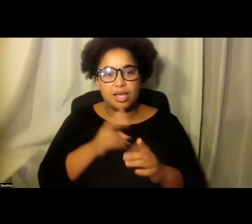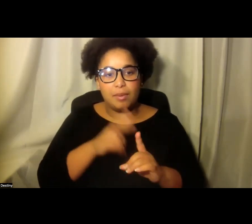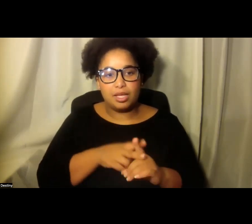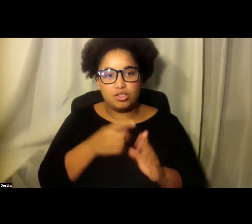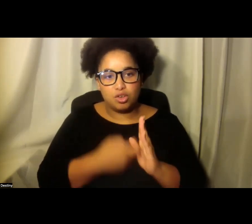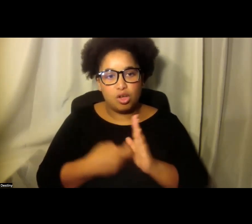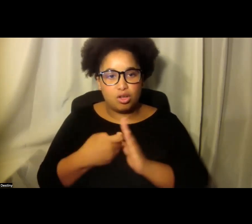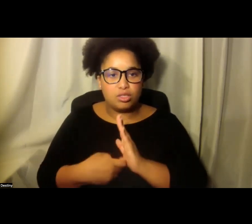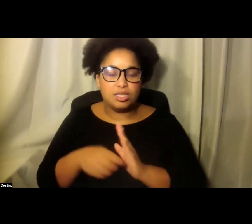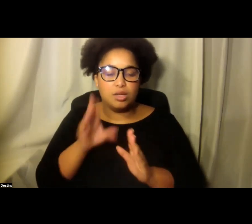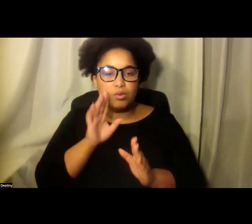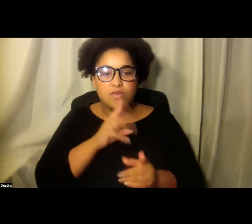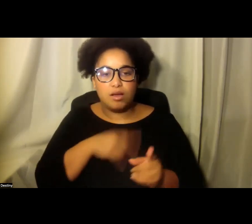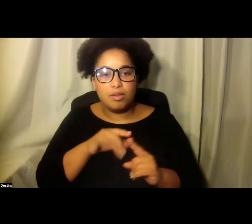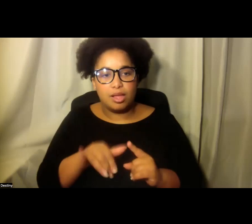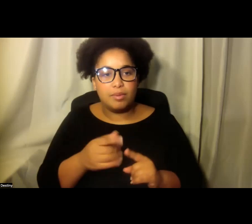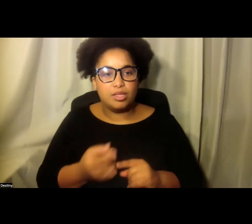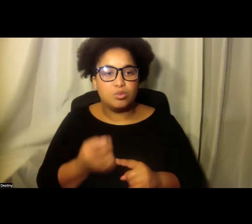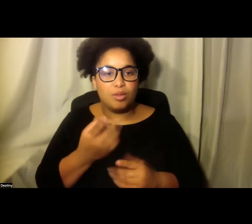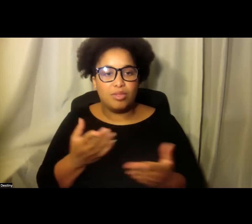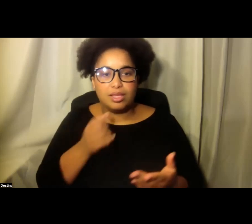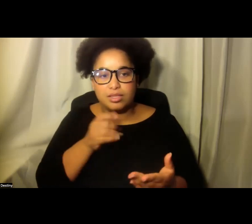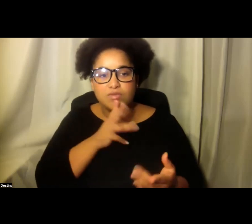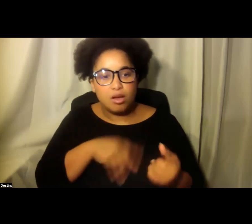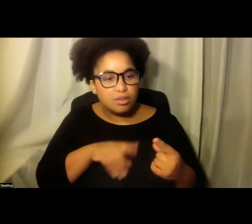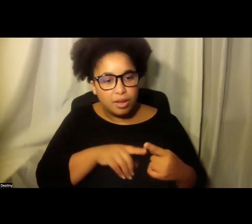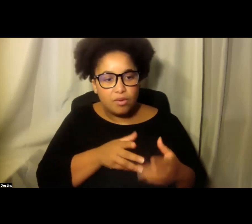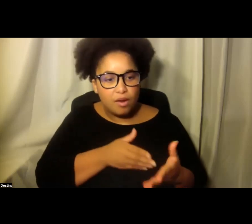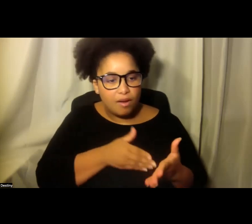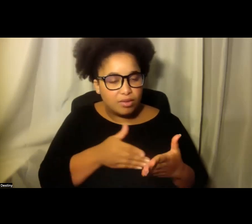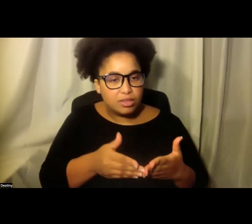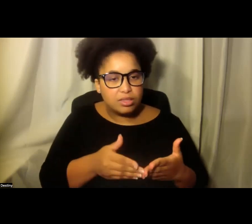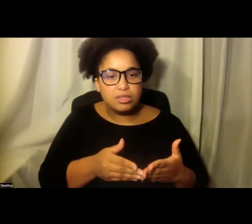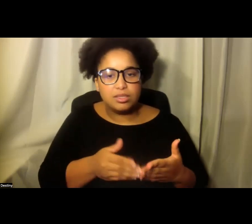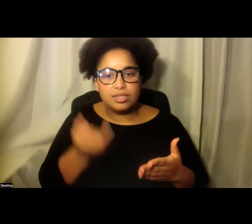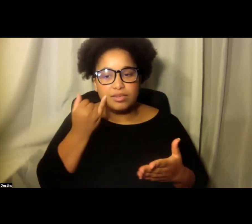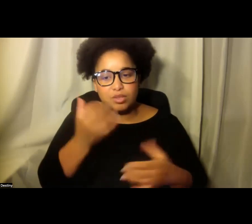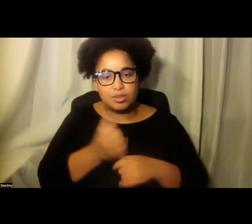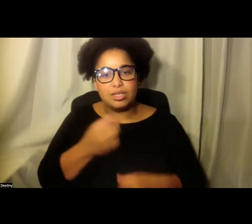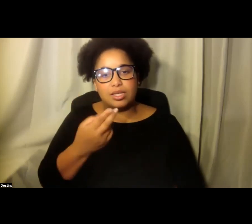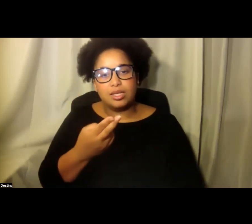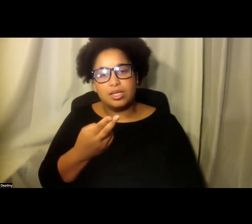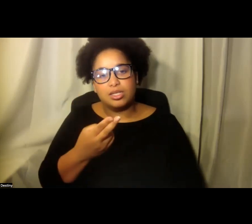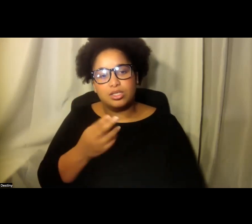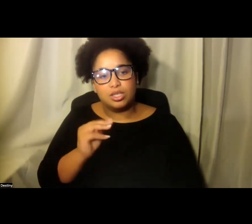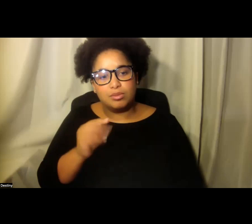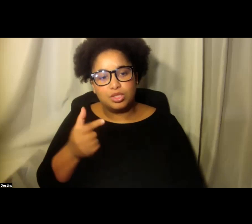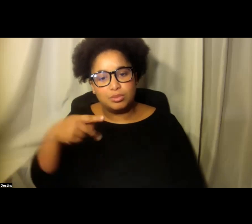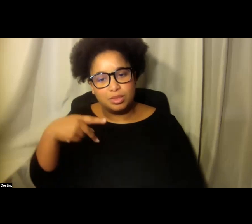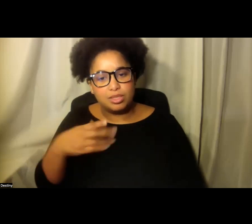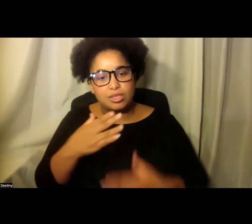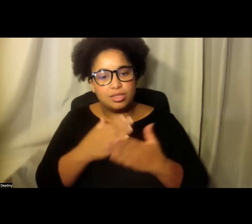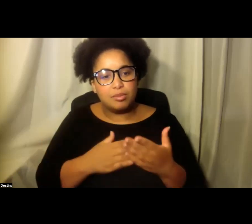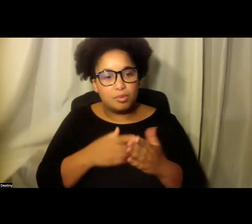know Anthony's going to talk about that, but that's one of those things that doesn't get talked about a lot, is if you get the HMGP approval, some of those costs, like